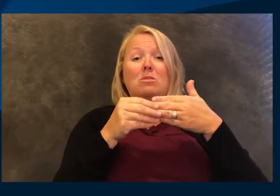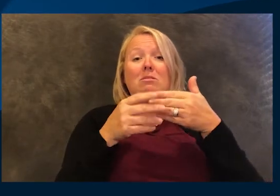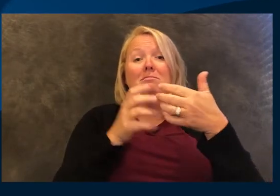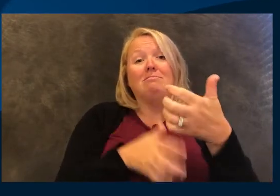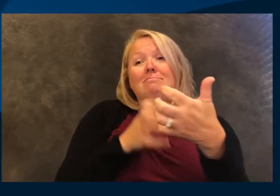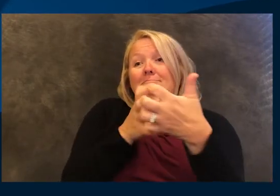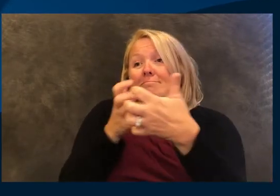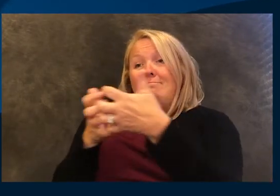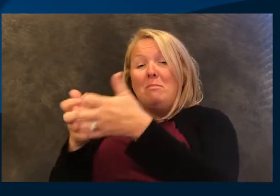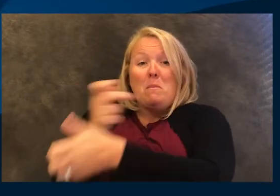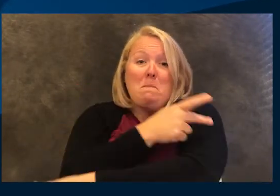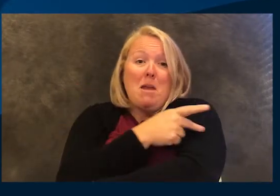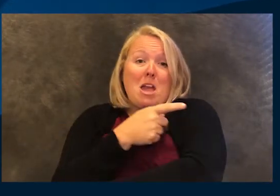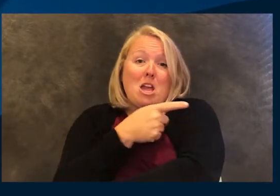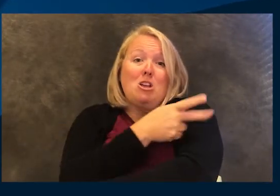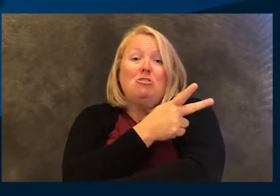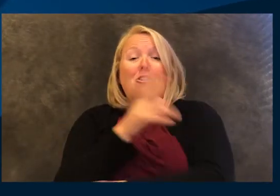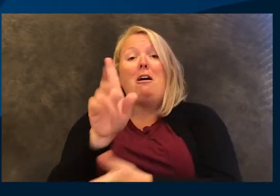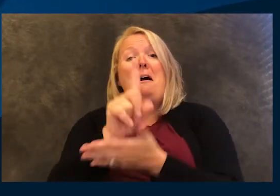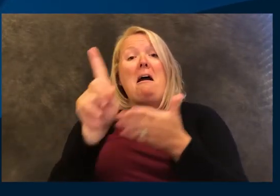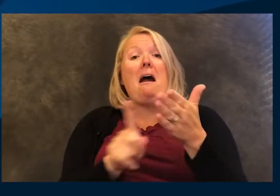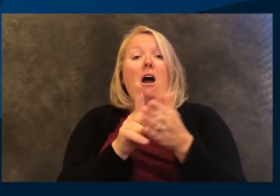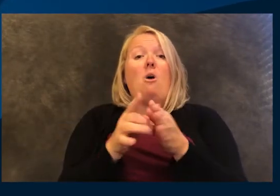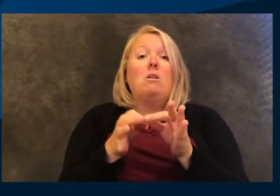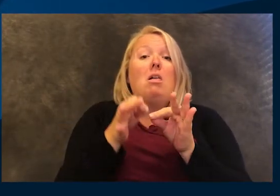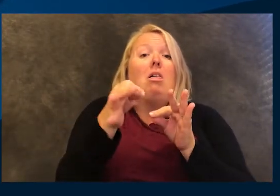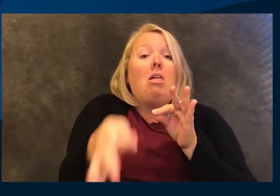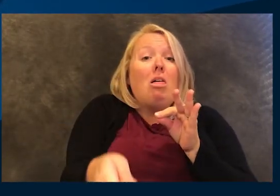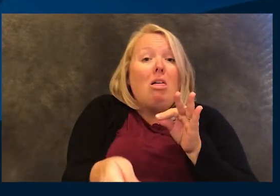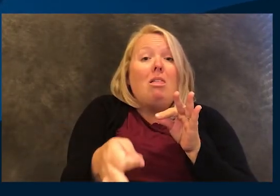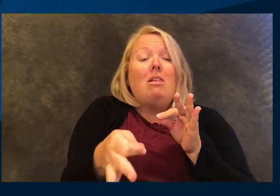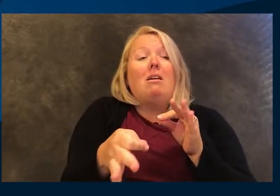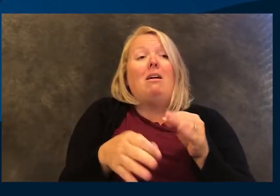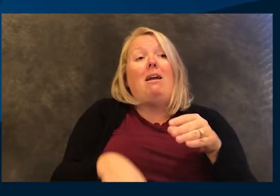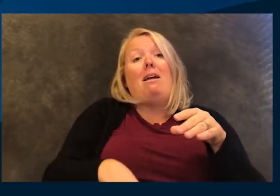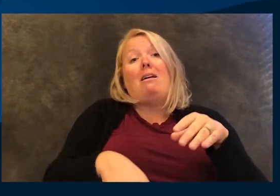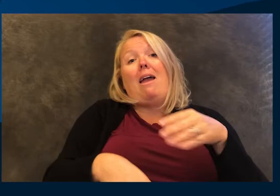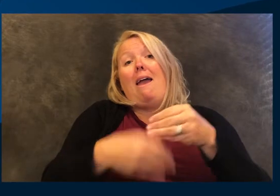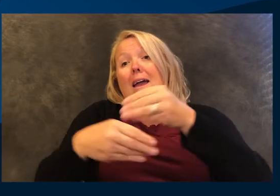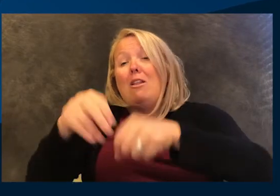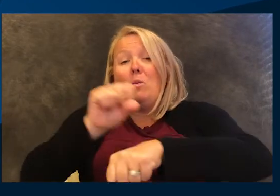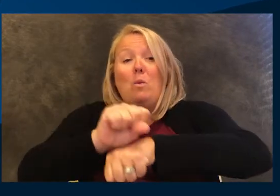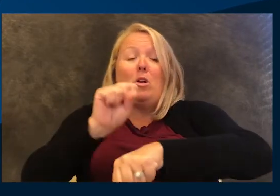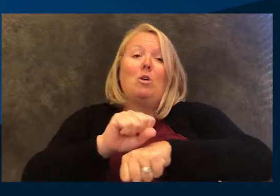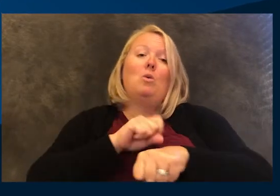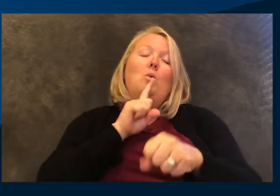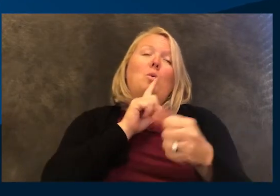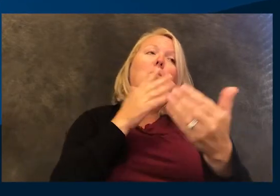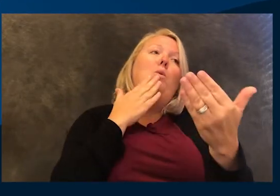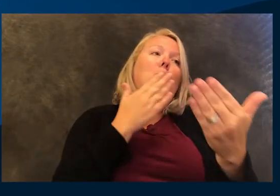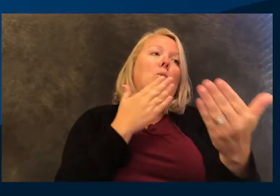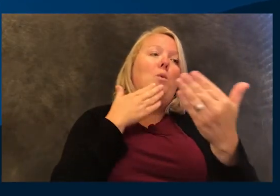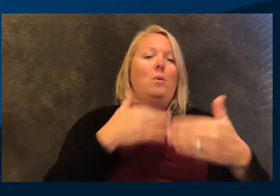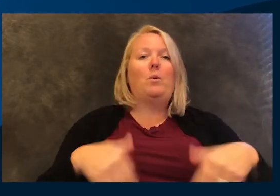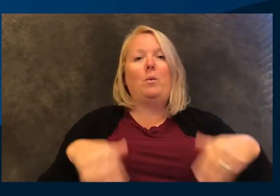patients that need care by extending hours as well as picking up additional shifts. We are grateful for that because we know that the treatment that